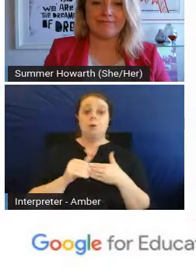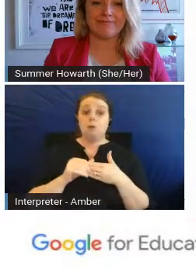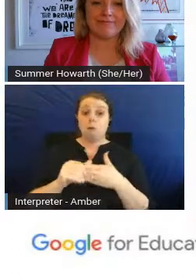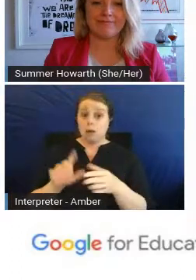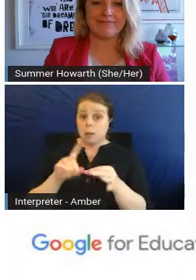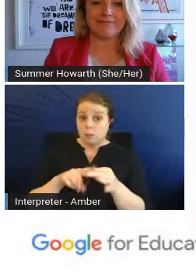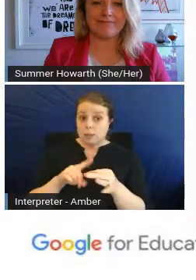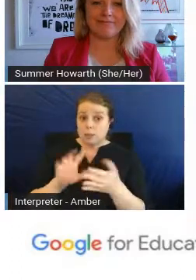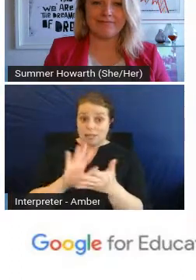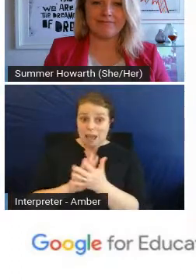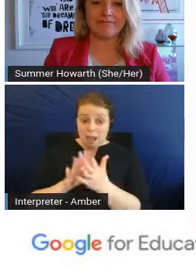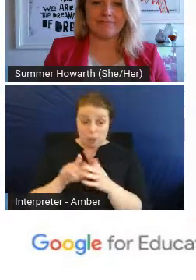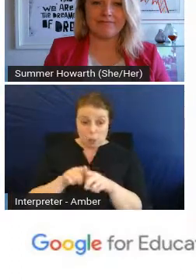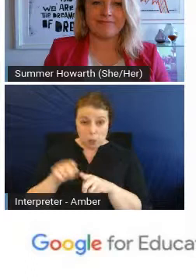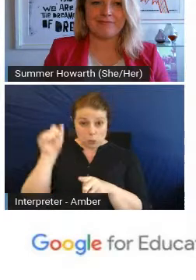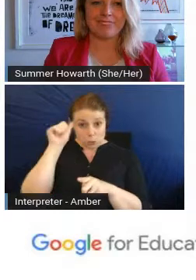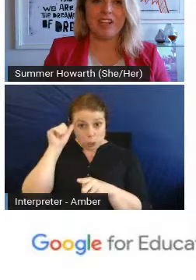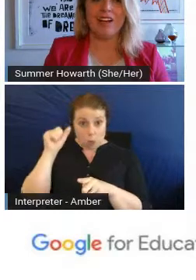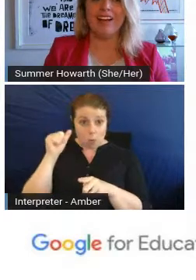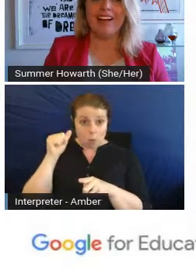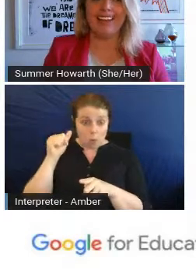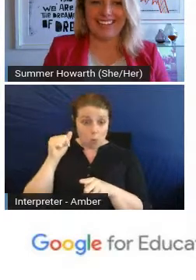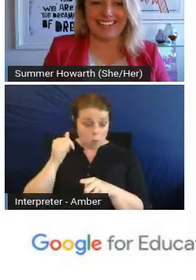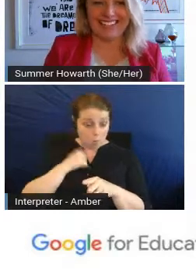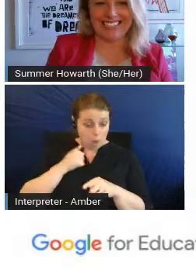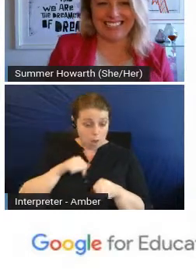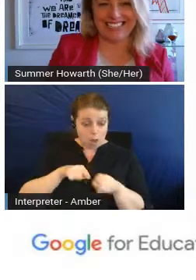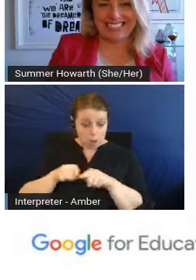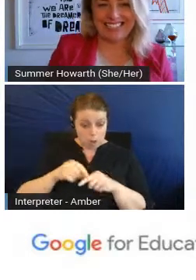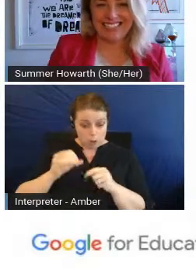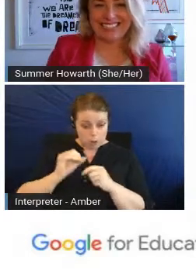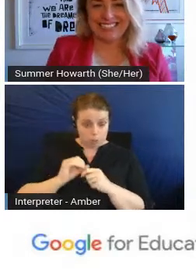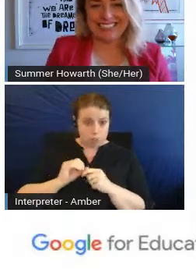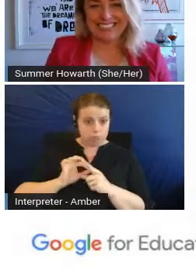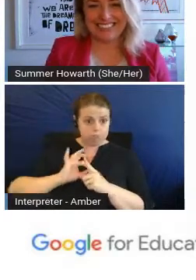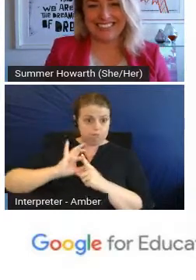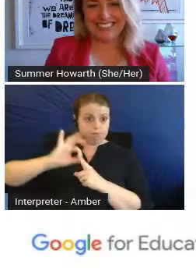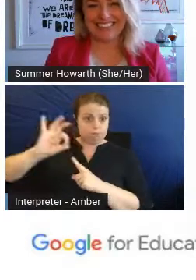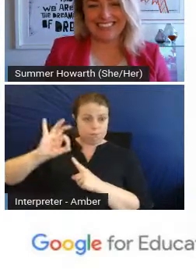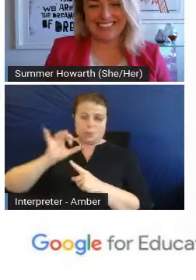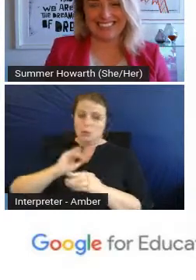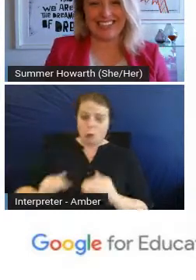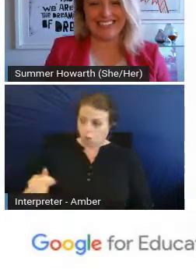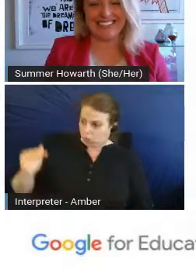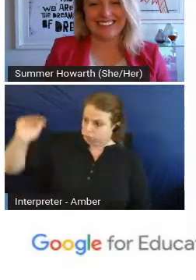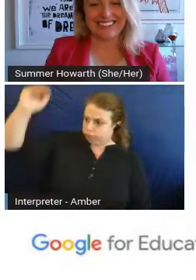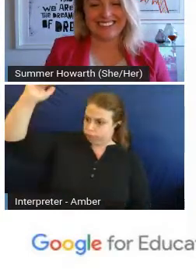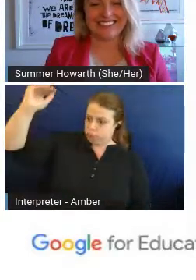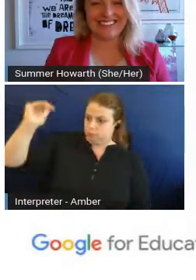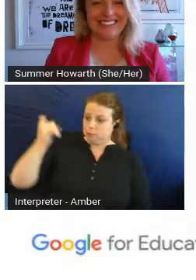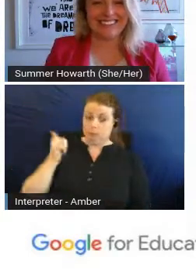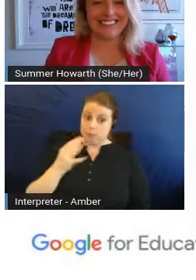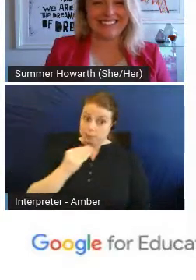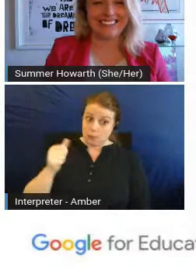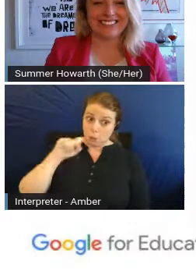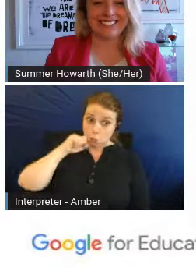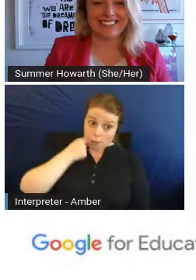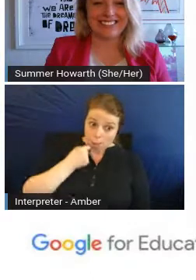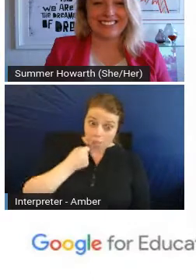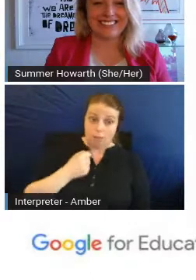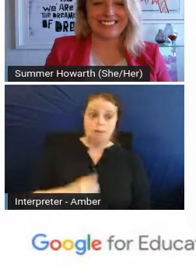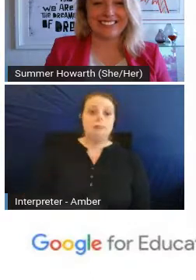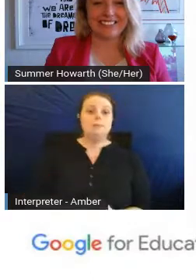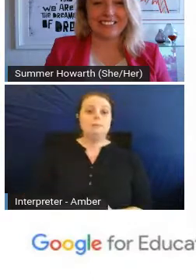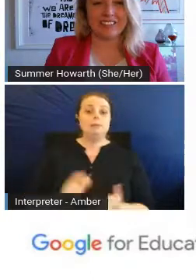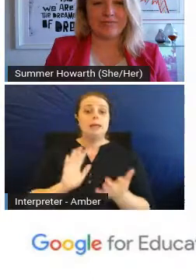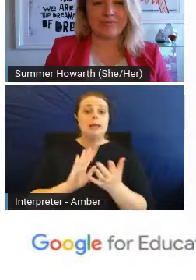grown? And not in height, although some of them have. I bet when you haven't seen them for 18 months. How will we celebrate